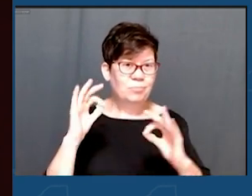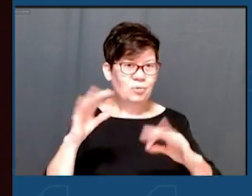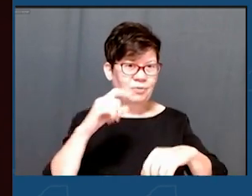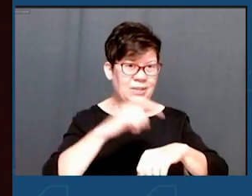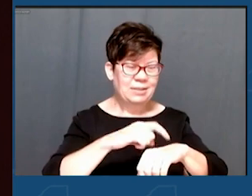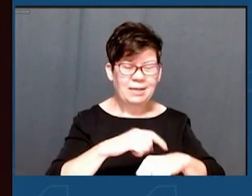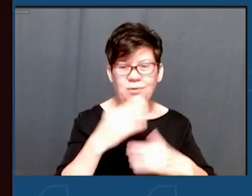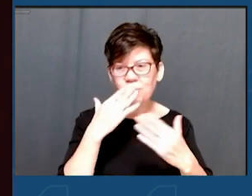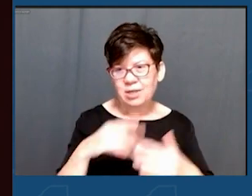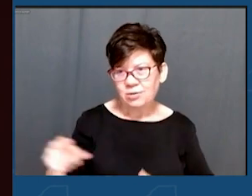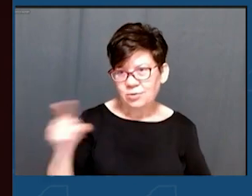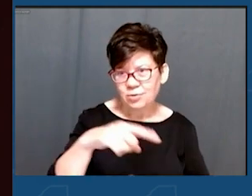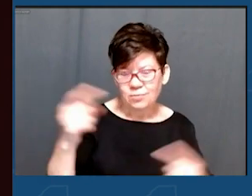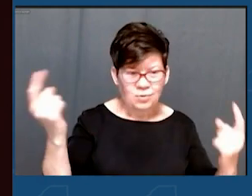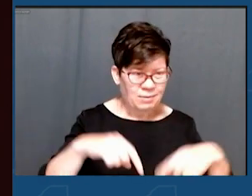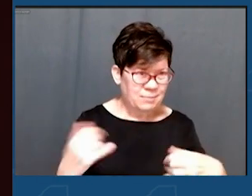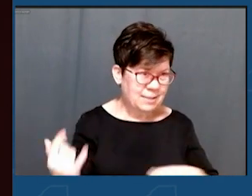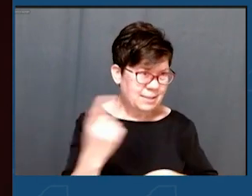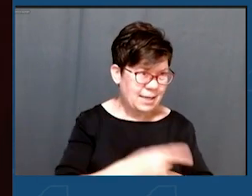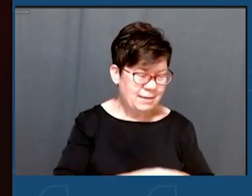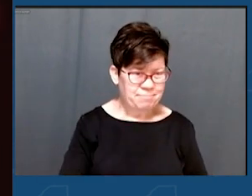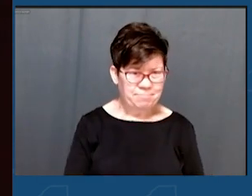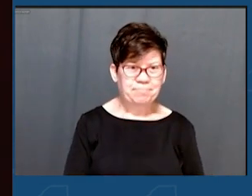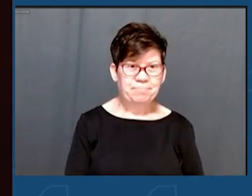project will preserve 350 affordable apartments and create 74 units of supportive housing for